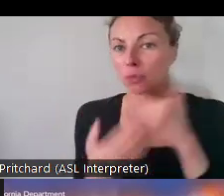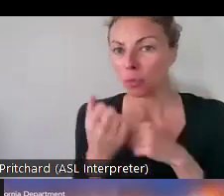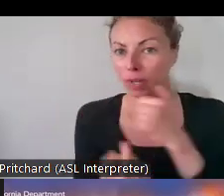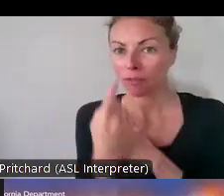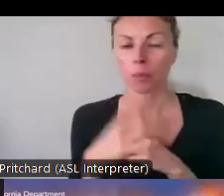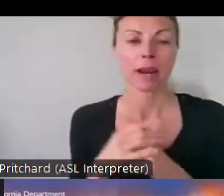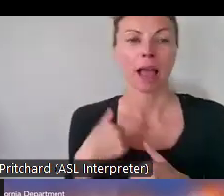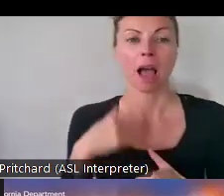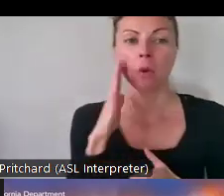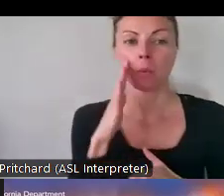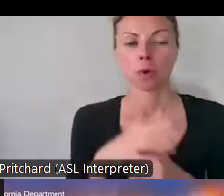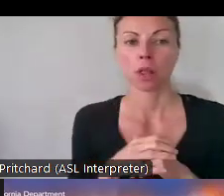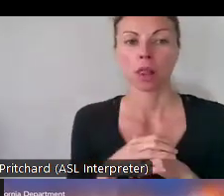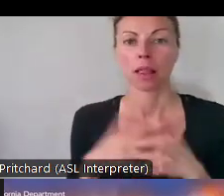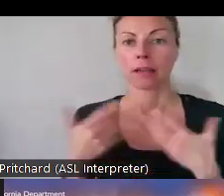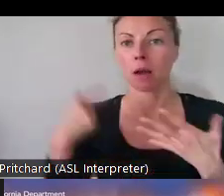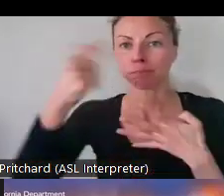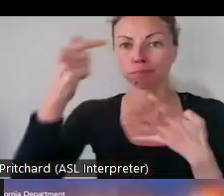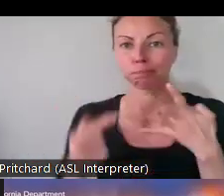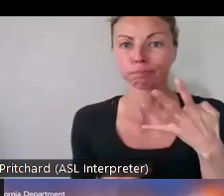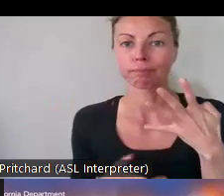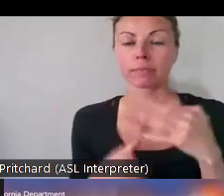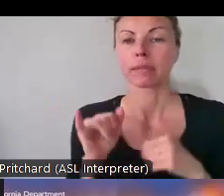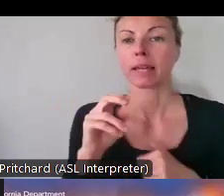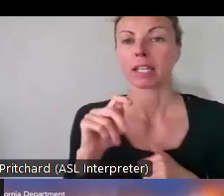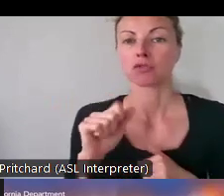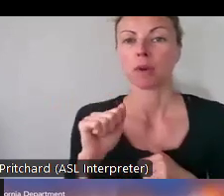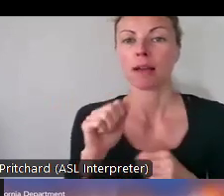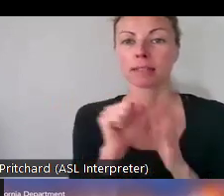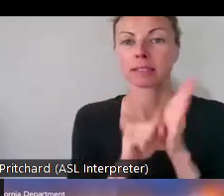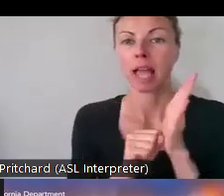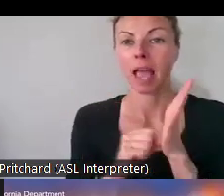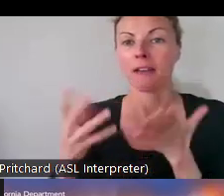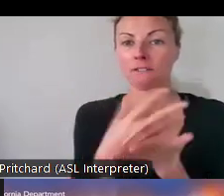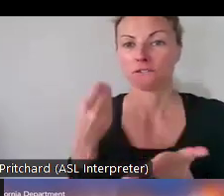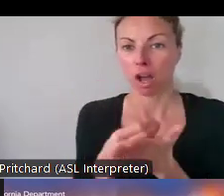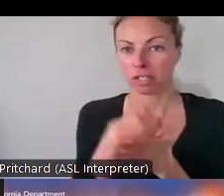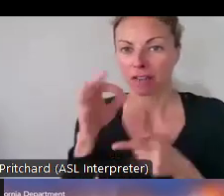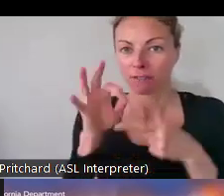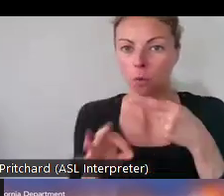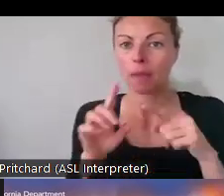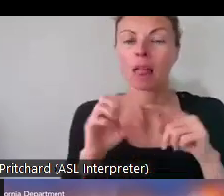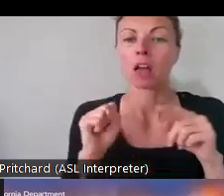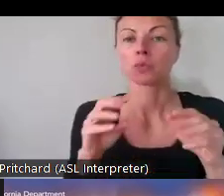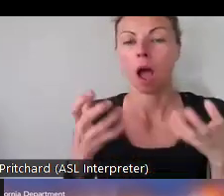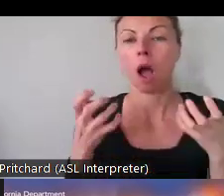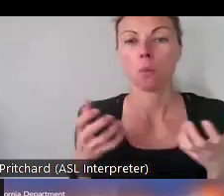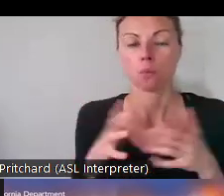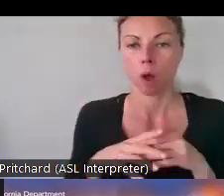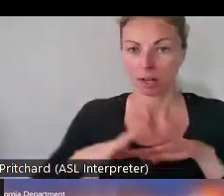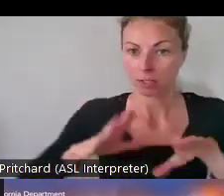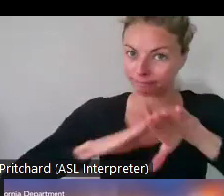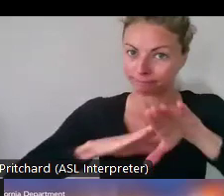I am going to walk through the intrastate funding formula, which I do want to caveat. This is a